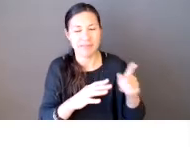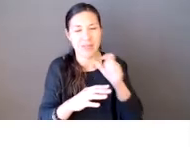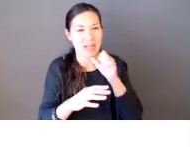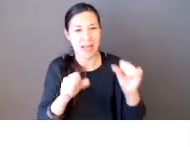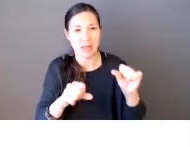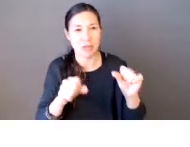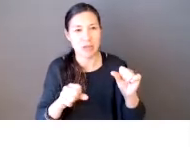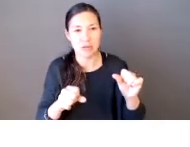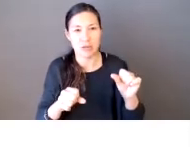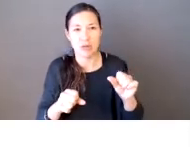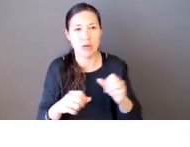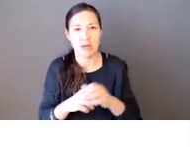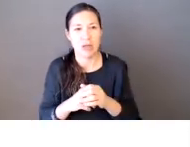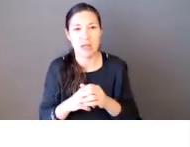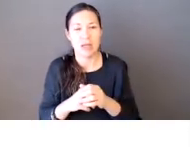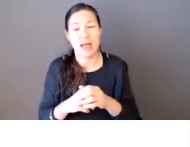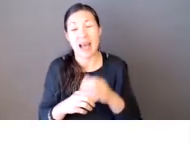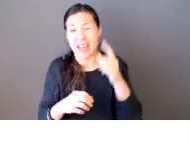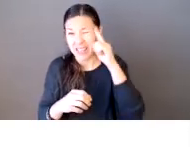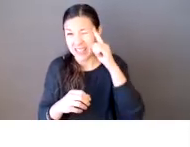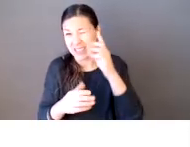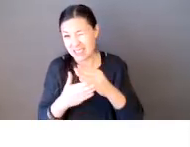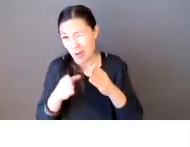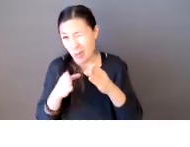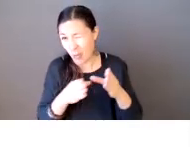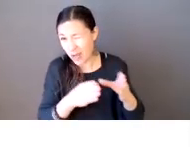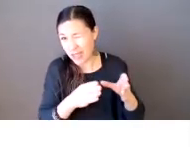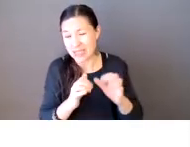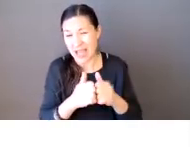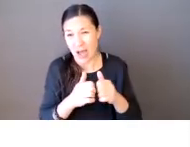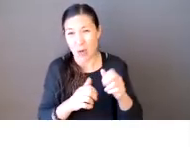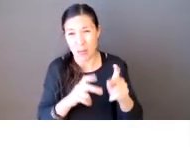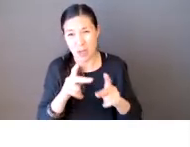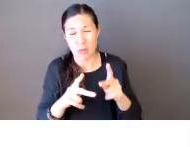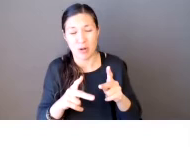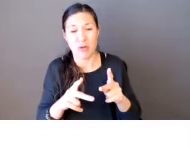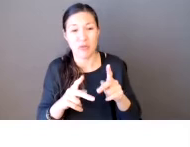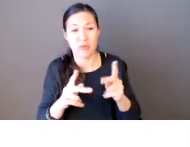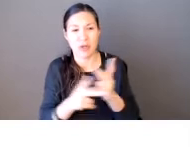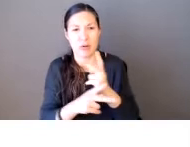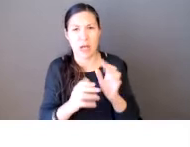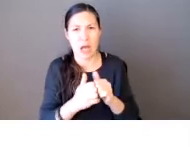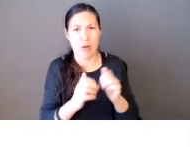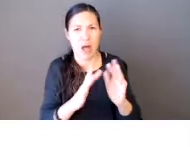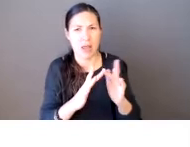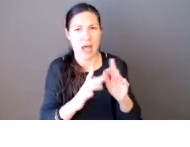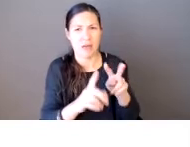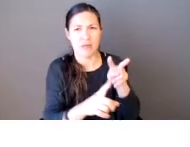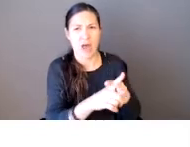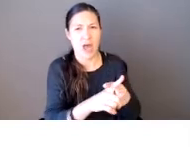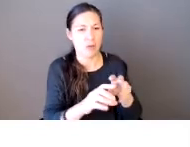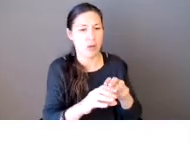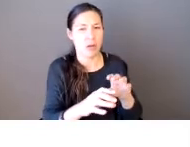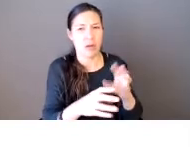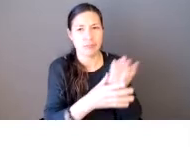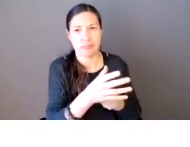you that information, but certainly many reporters have figured that out. You also must have the name. What's more